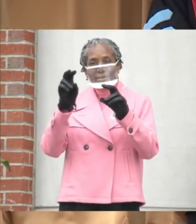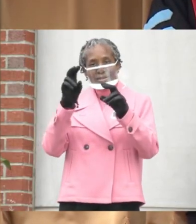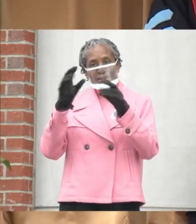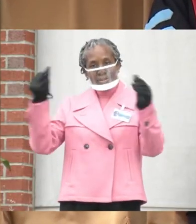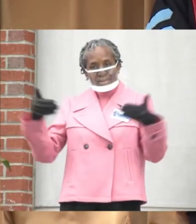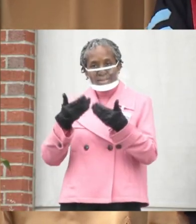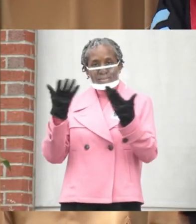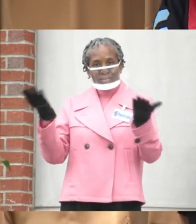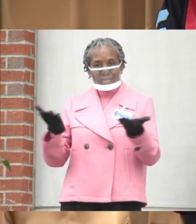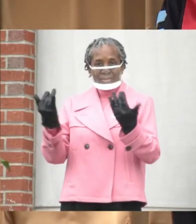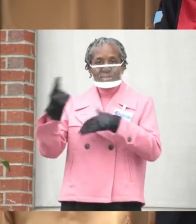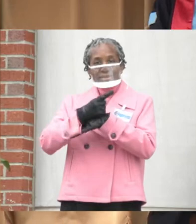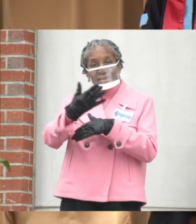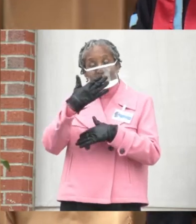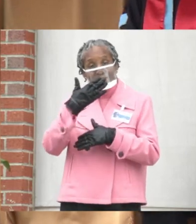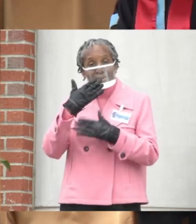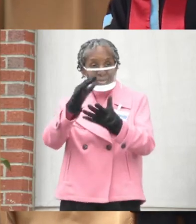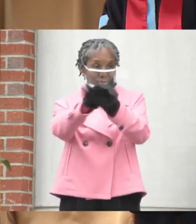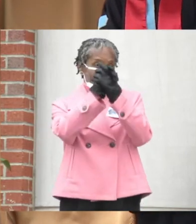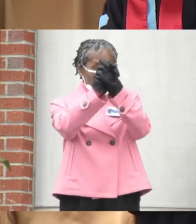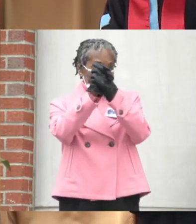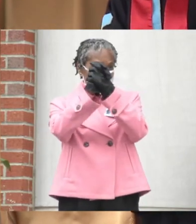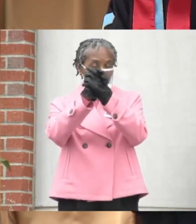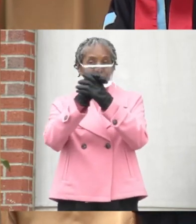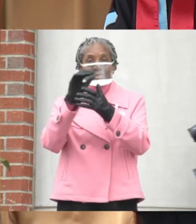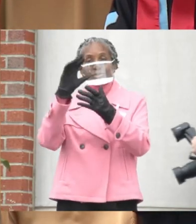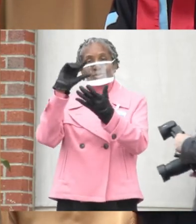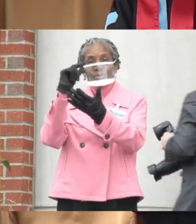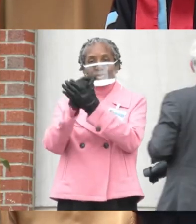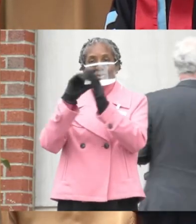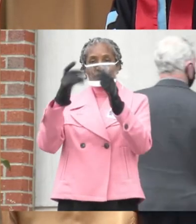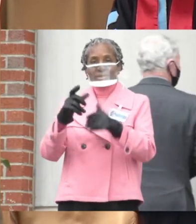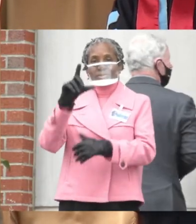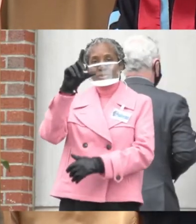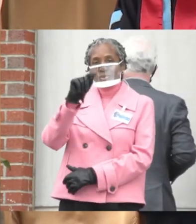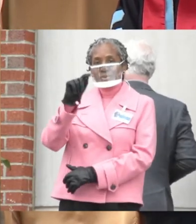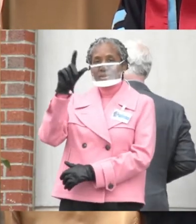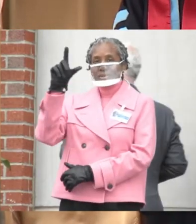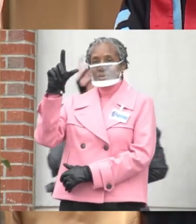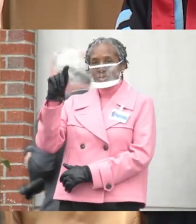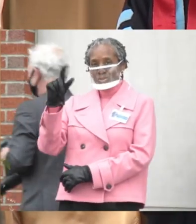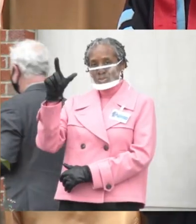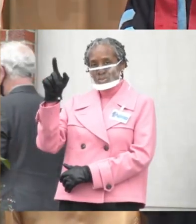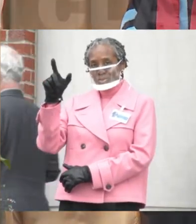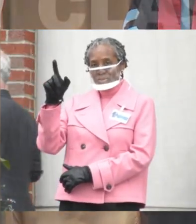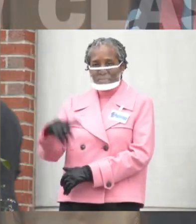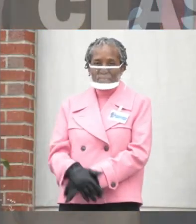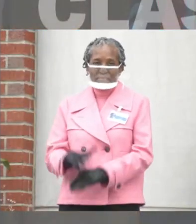being here today. Thank you and congratulations to the graduating class of 2021.